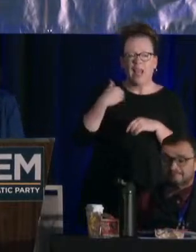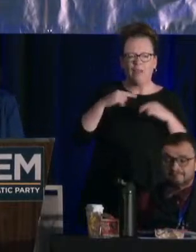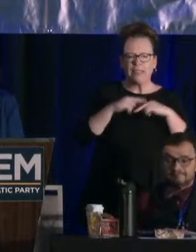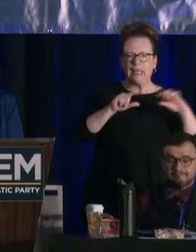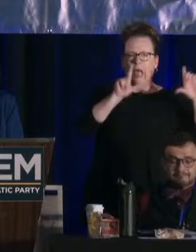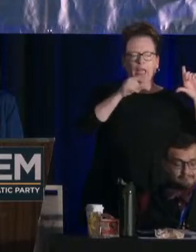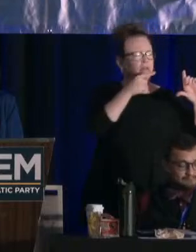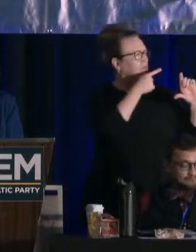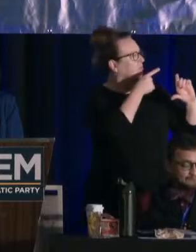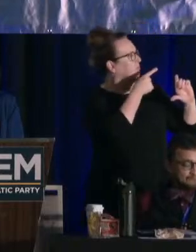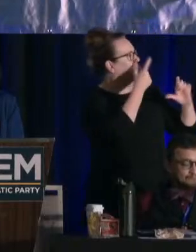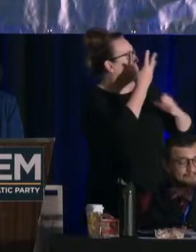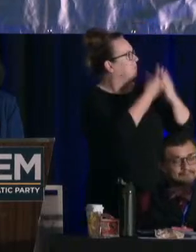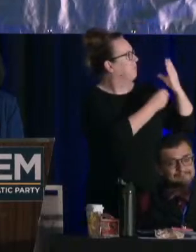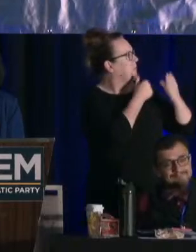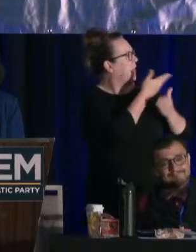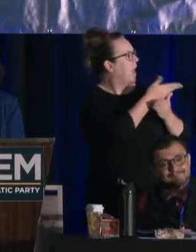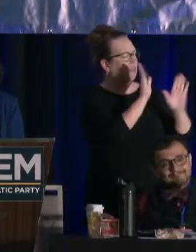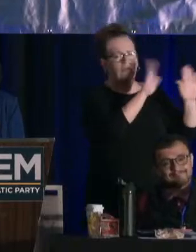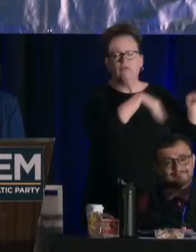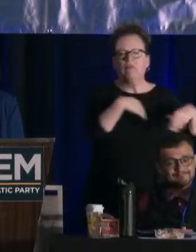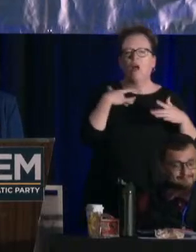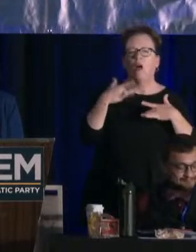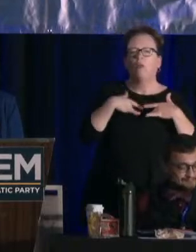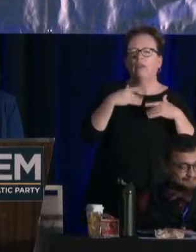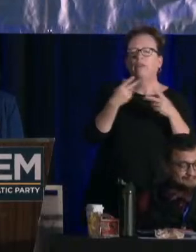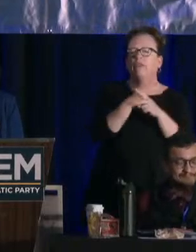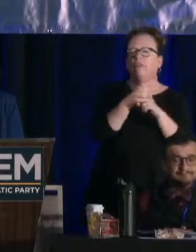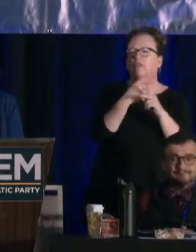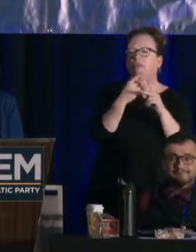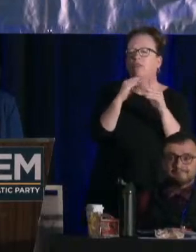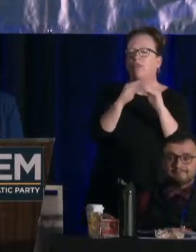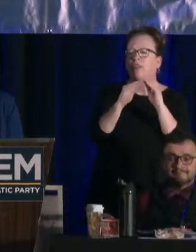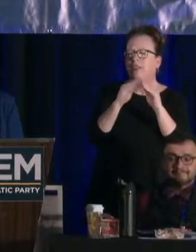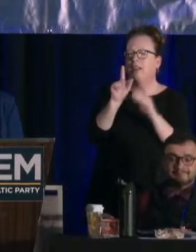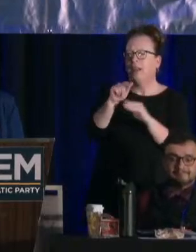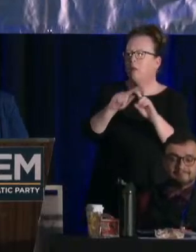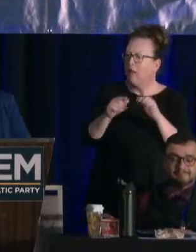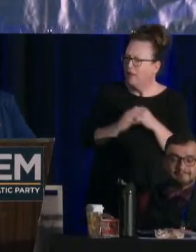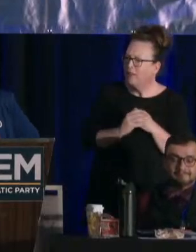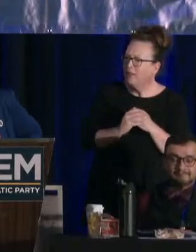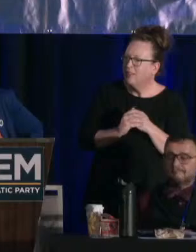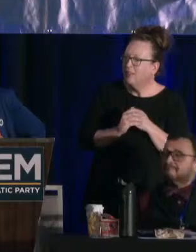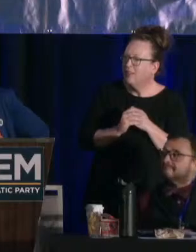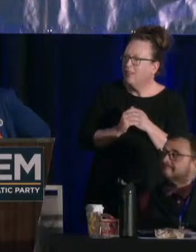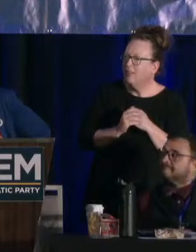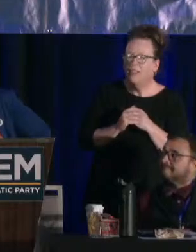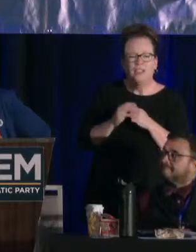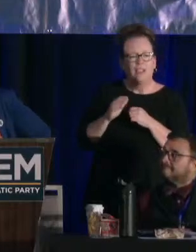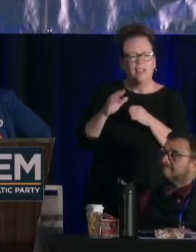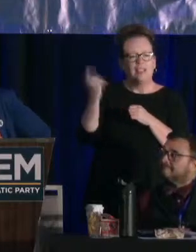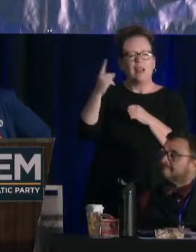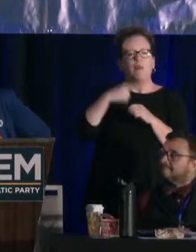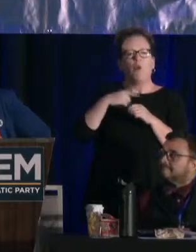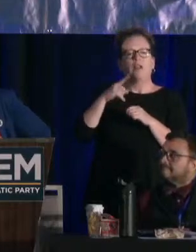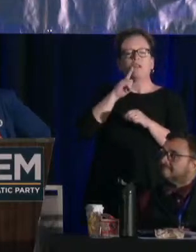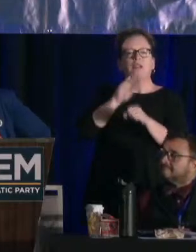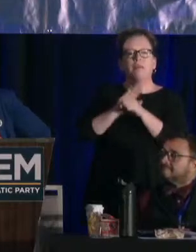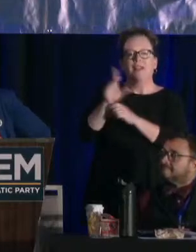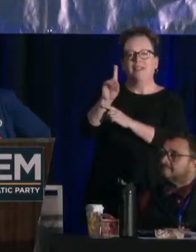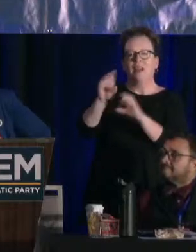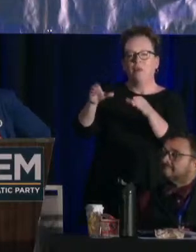but we'll worry about that later. Just so you know, Eric Bradley was a dedicated Democrat. He worked